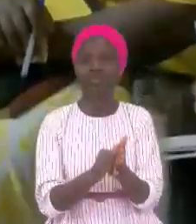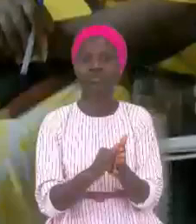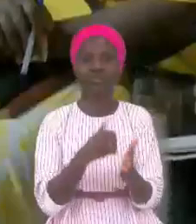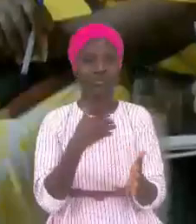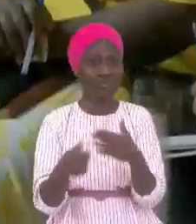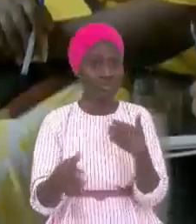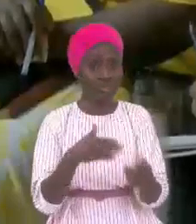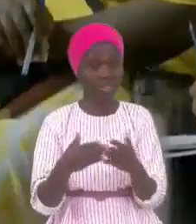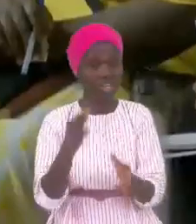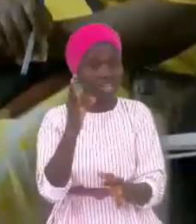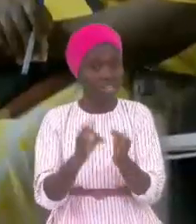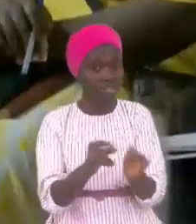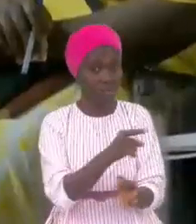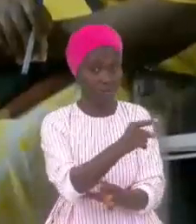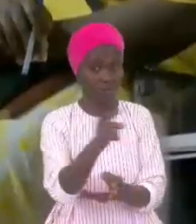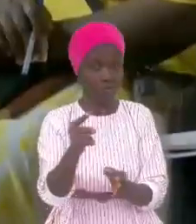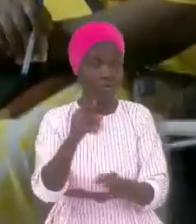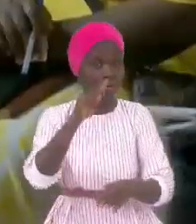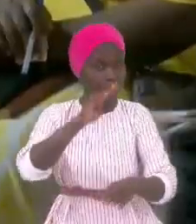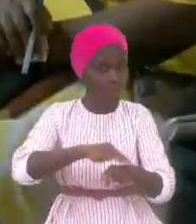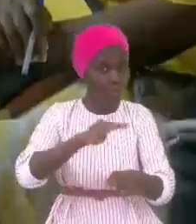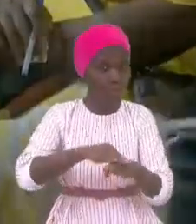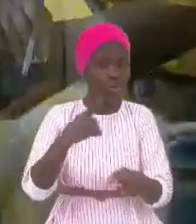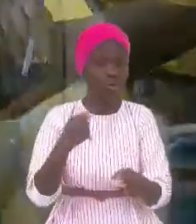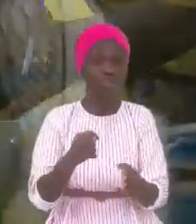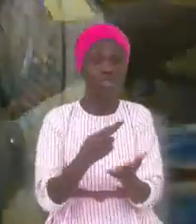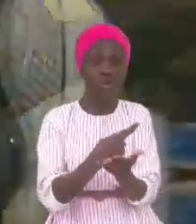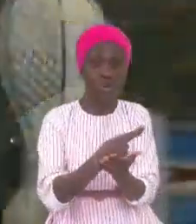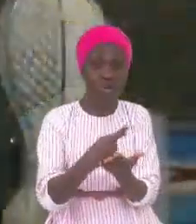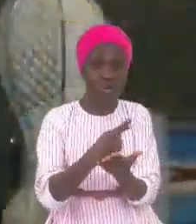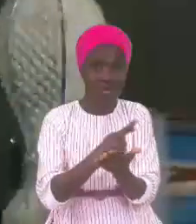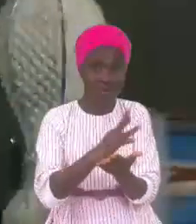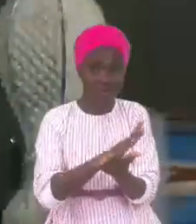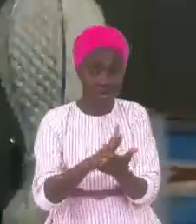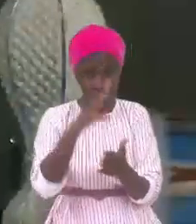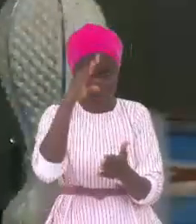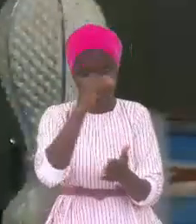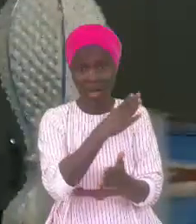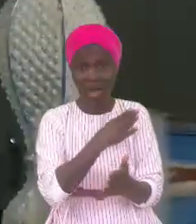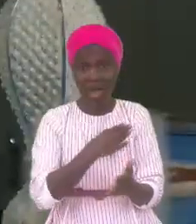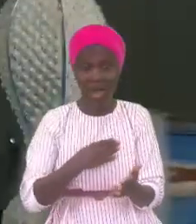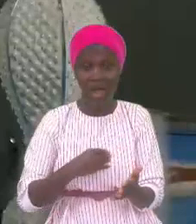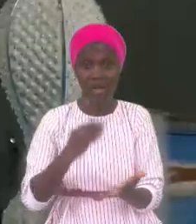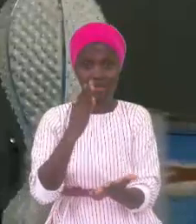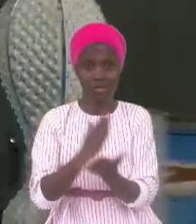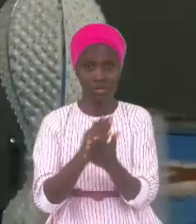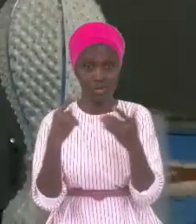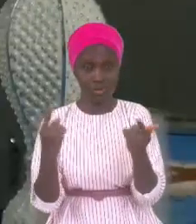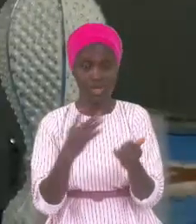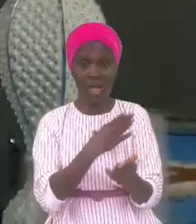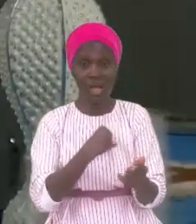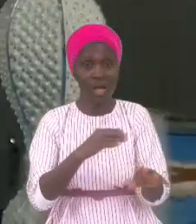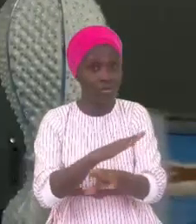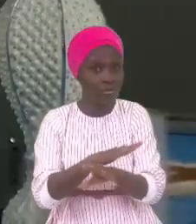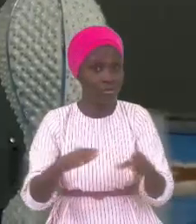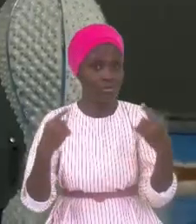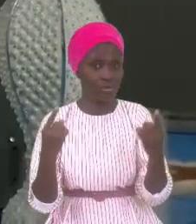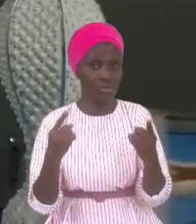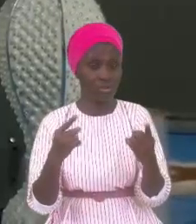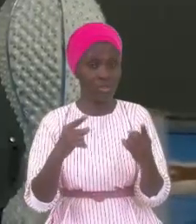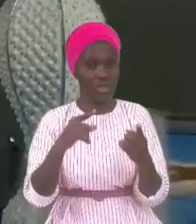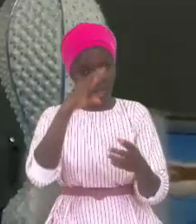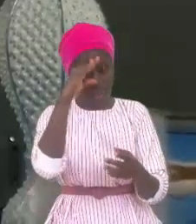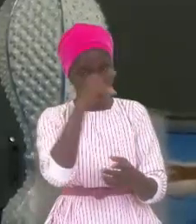the righteous man that the righteous sin not, and he does not sin, he shall surely